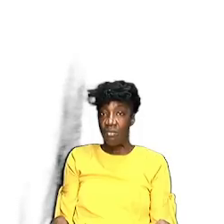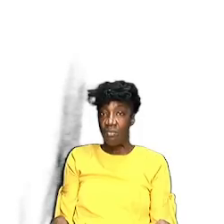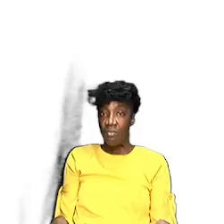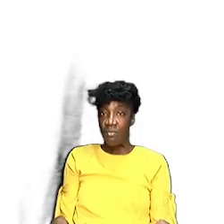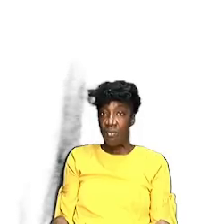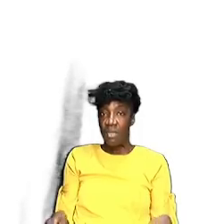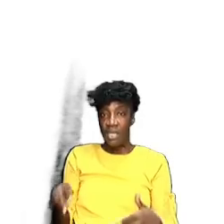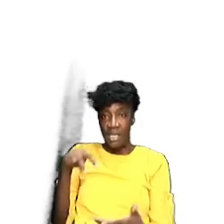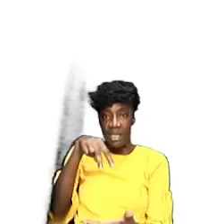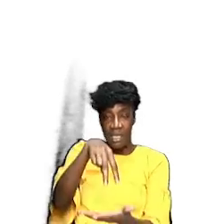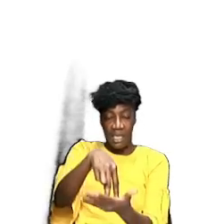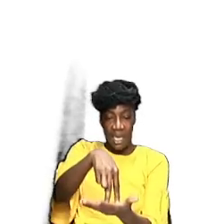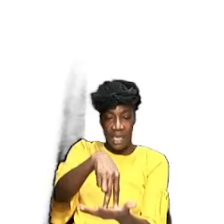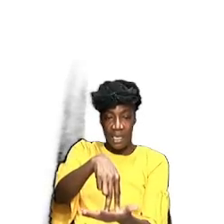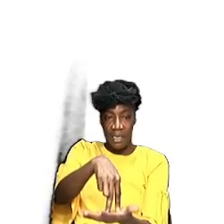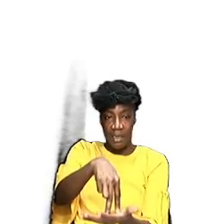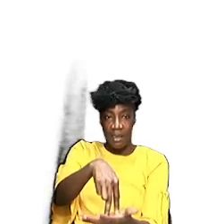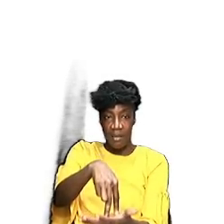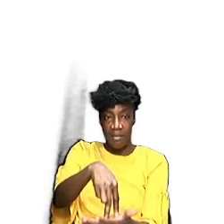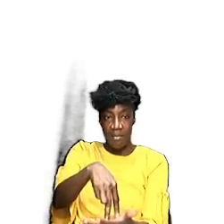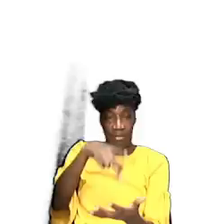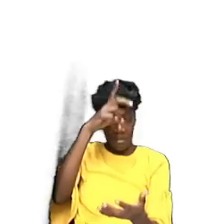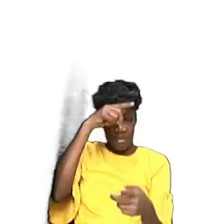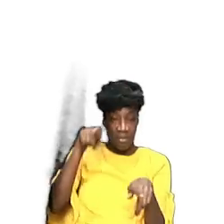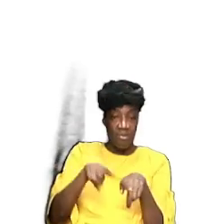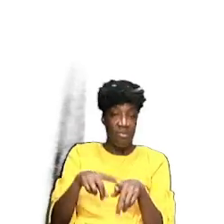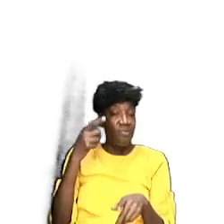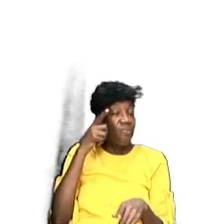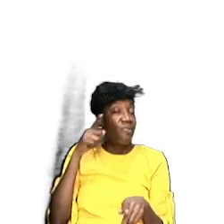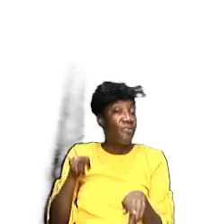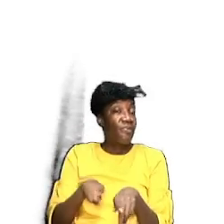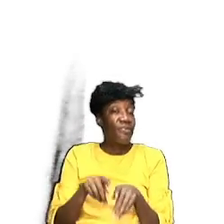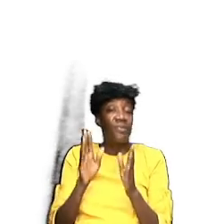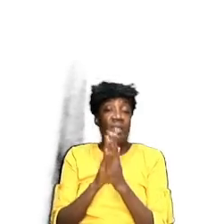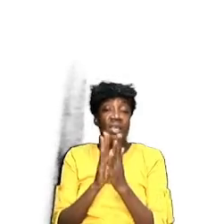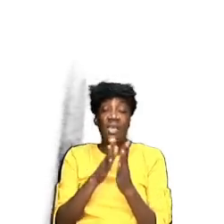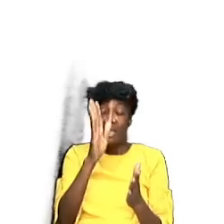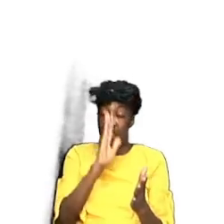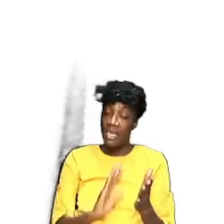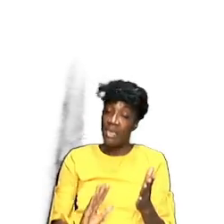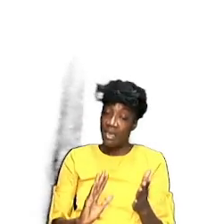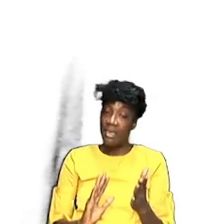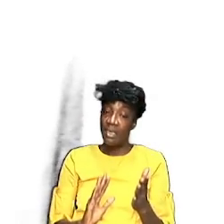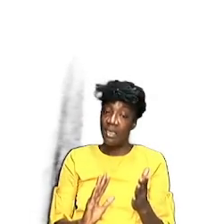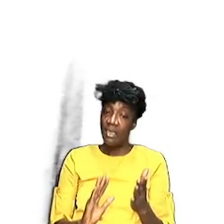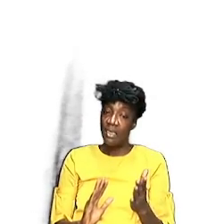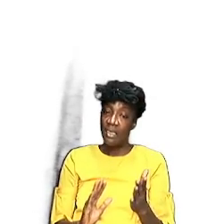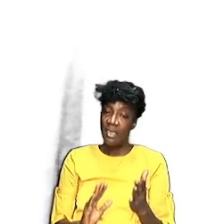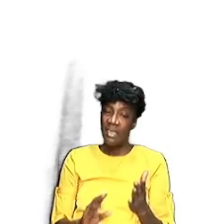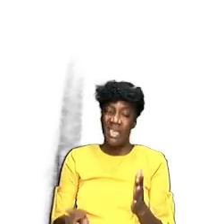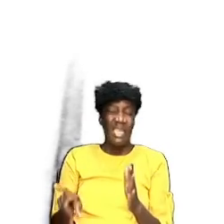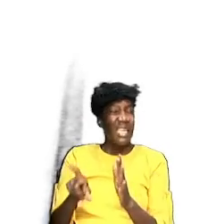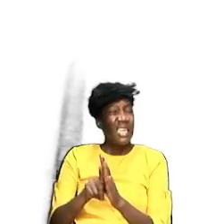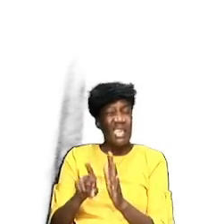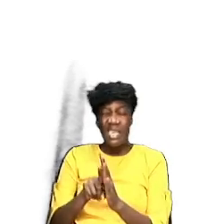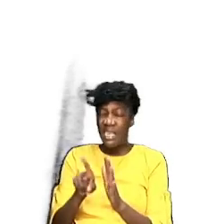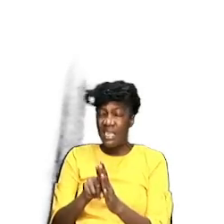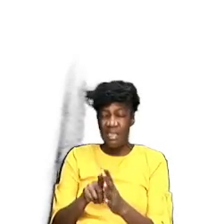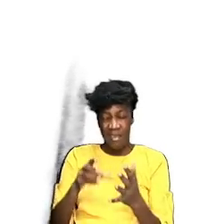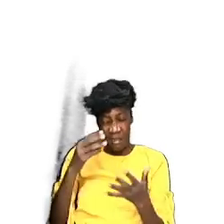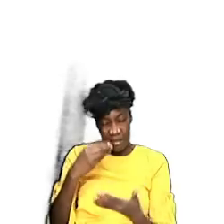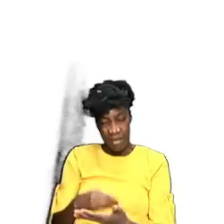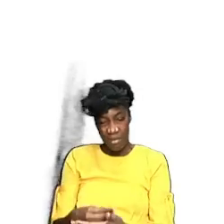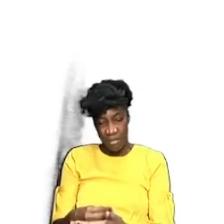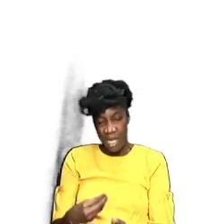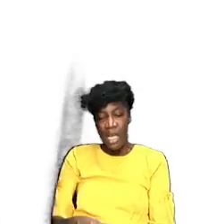let us stand. Brethren, I pray, God, that the lesson that we have learned today is a very simple